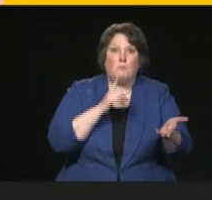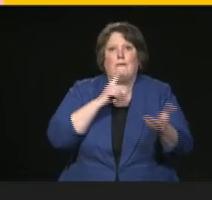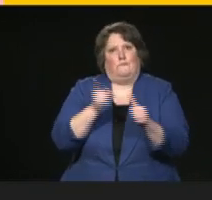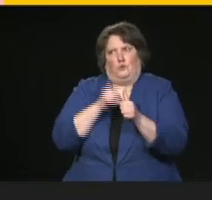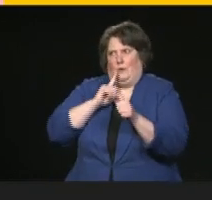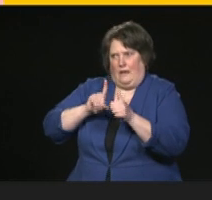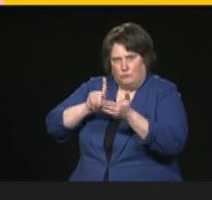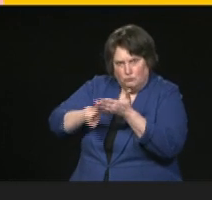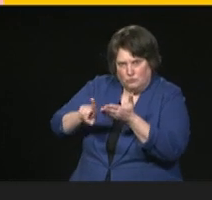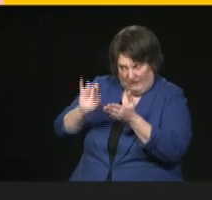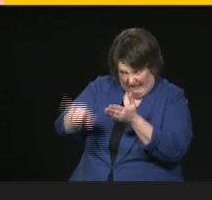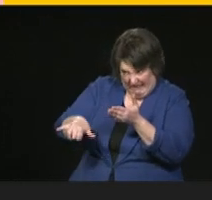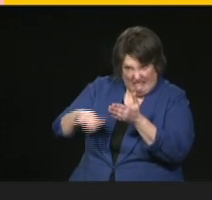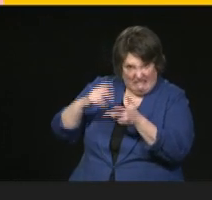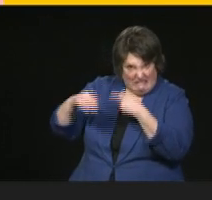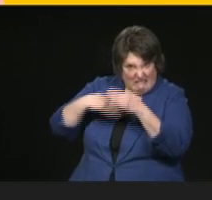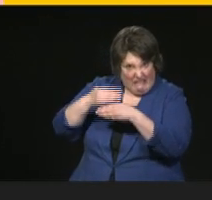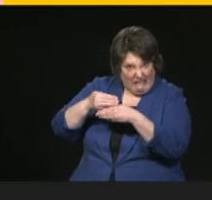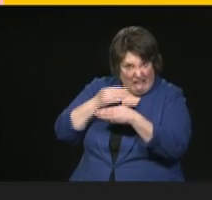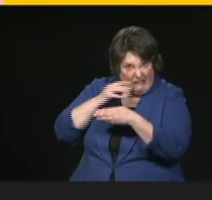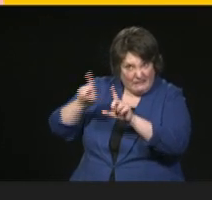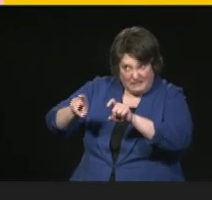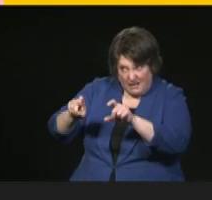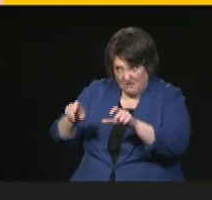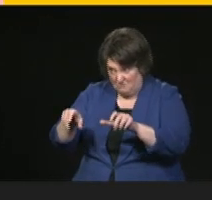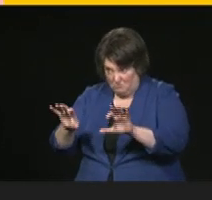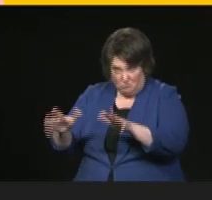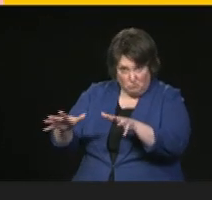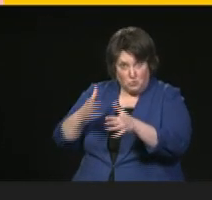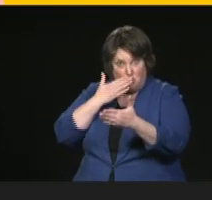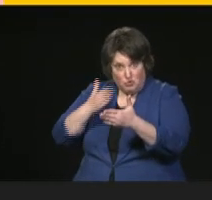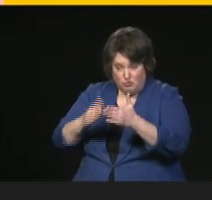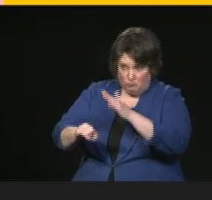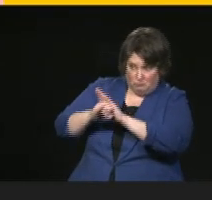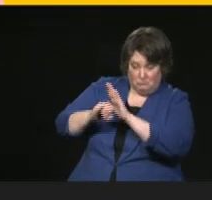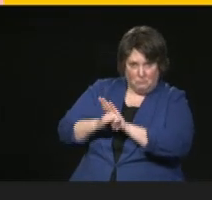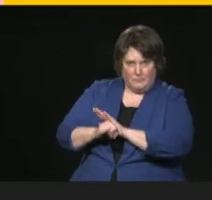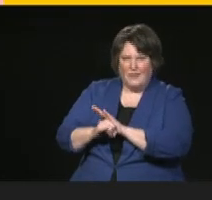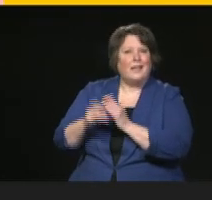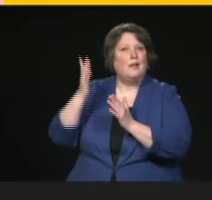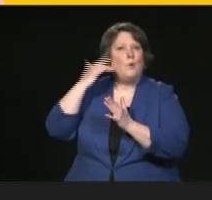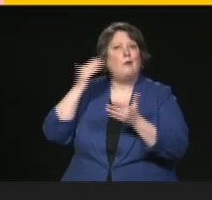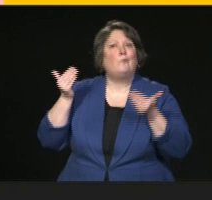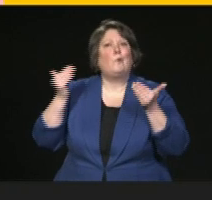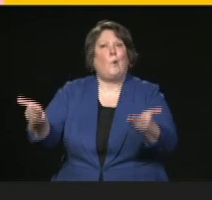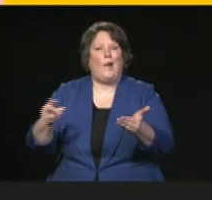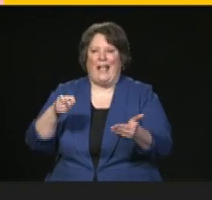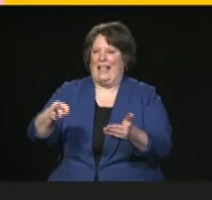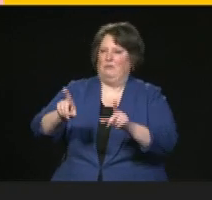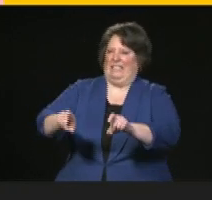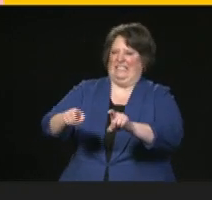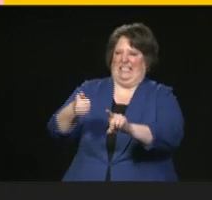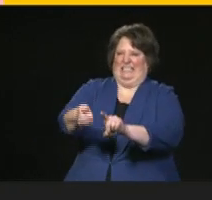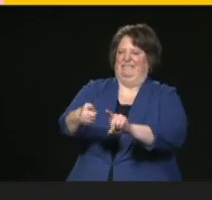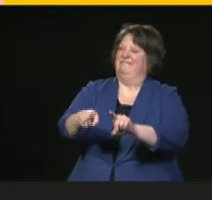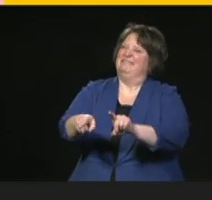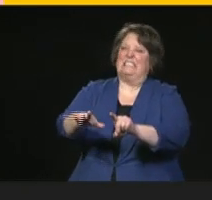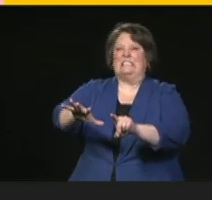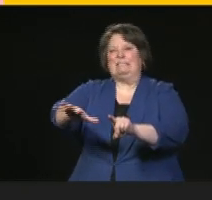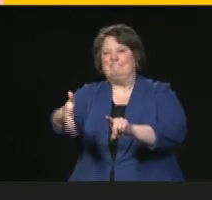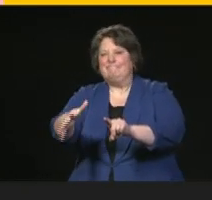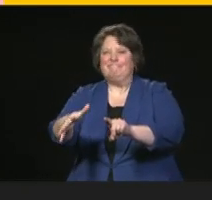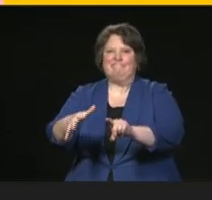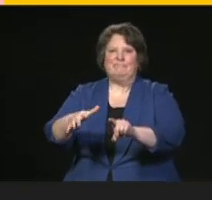If we do use a test that is not reliable, it could lead to false positive or false